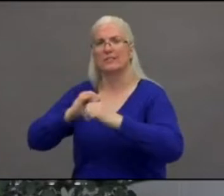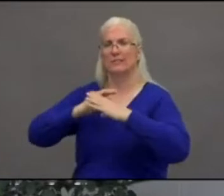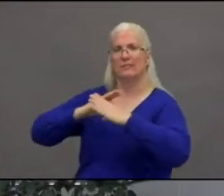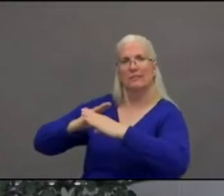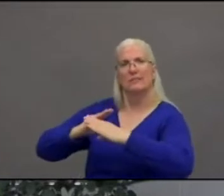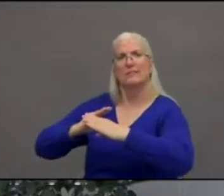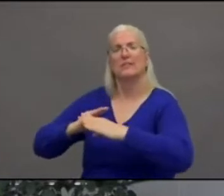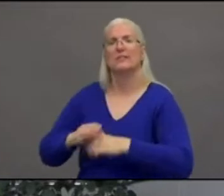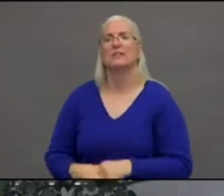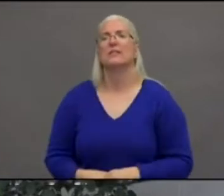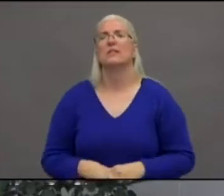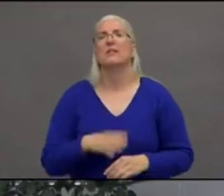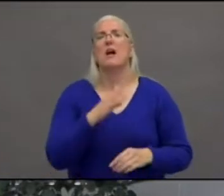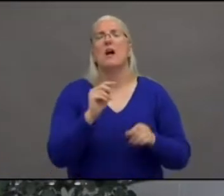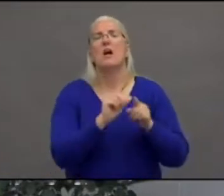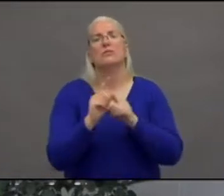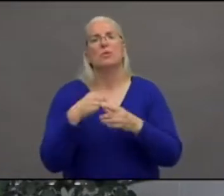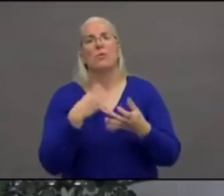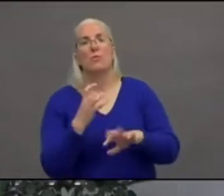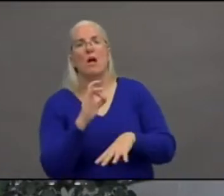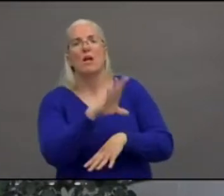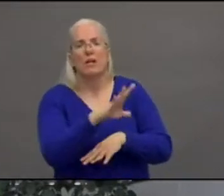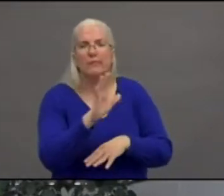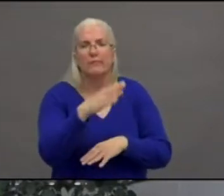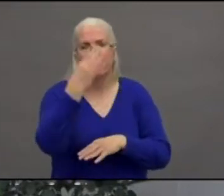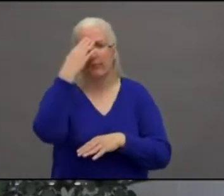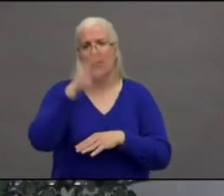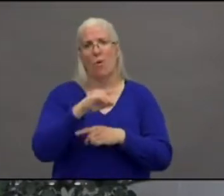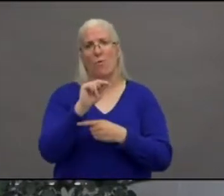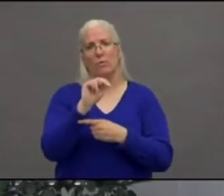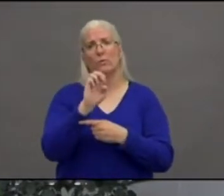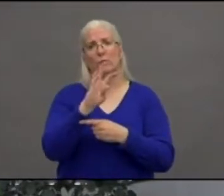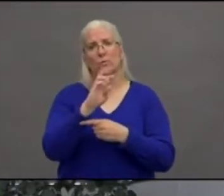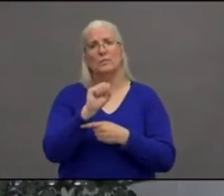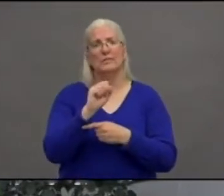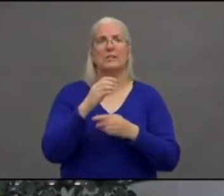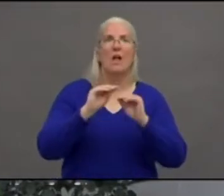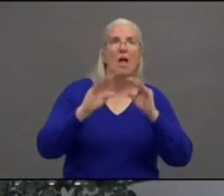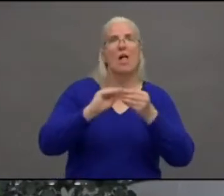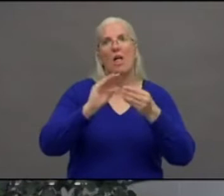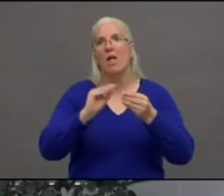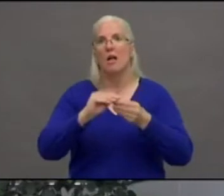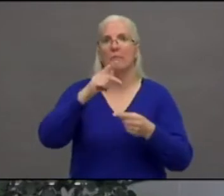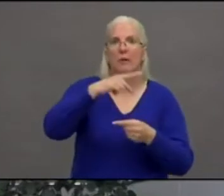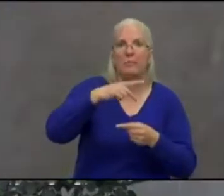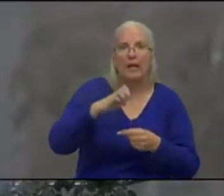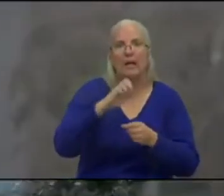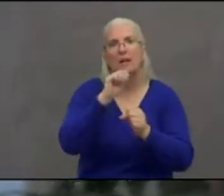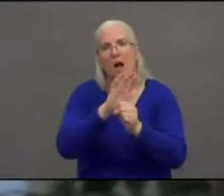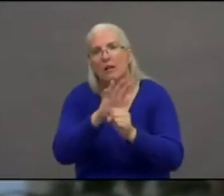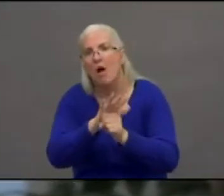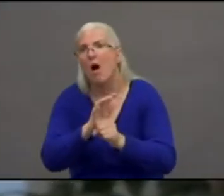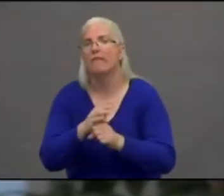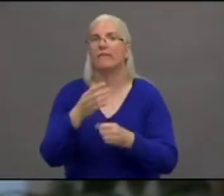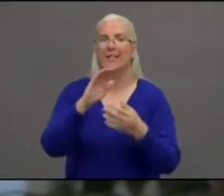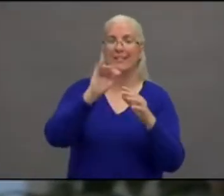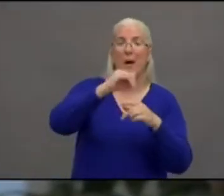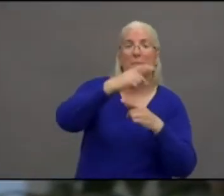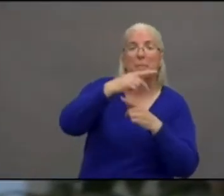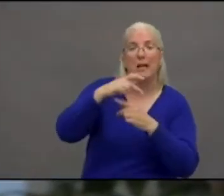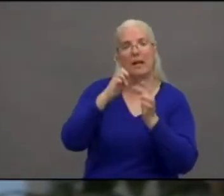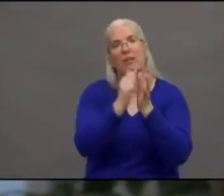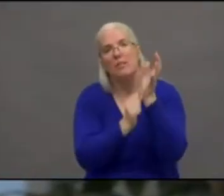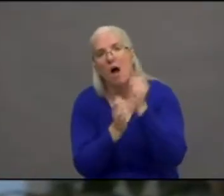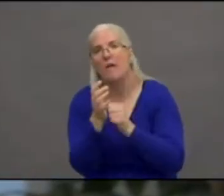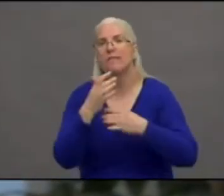that on the news you've heard a lot about PPE or the lack thereof, right? And one of the concerns that people have is whether or not